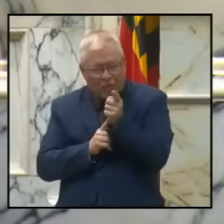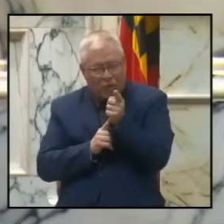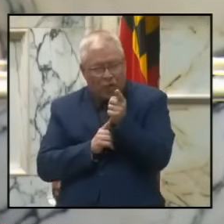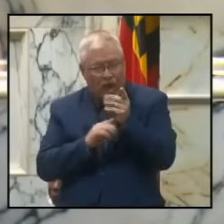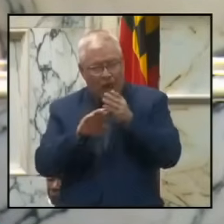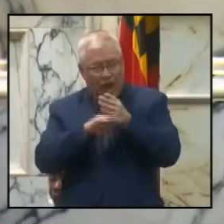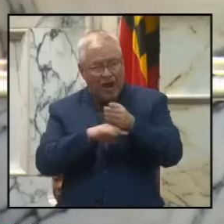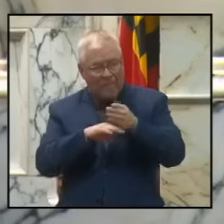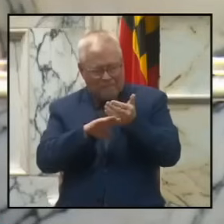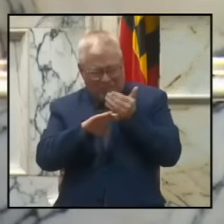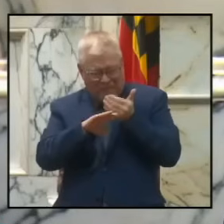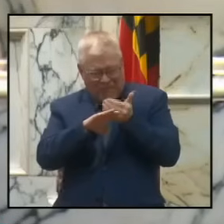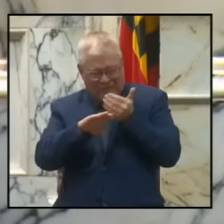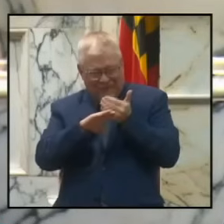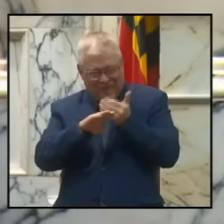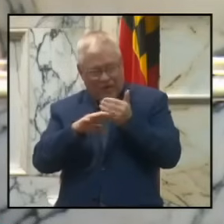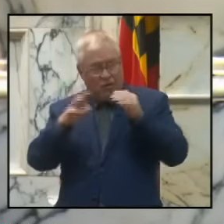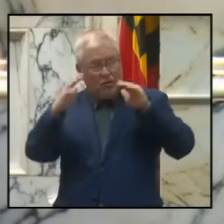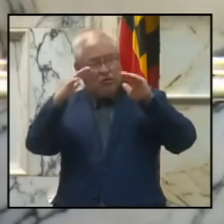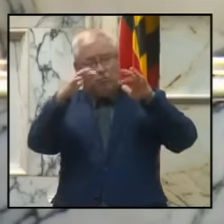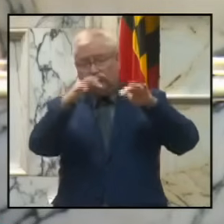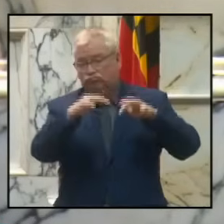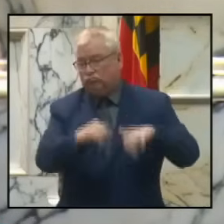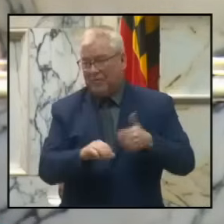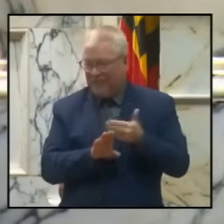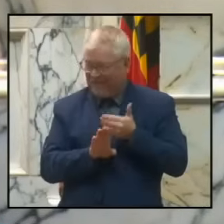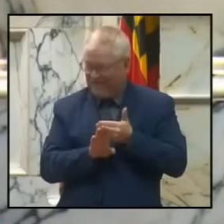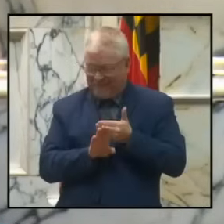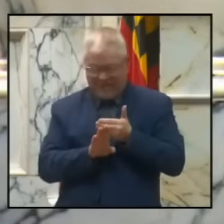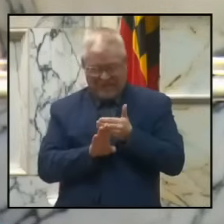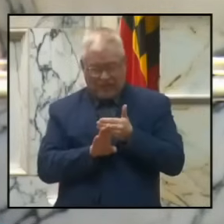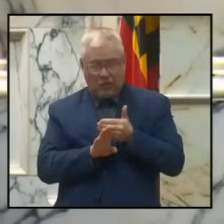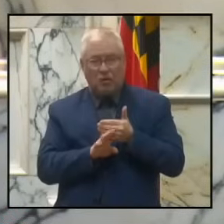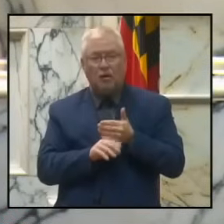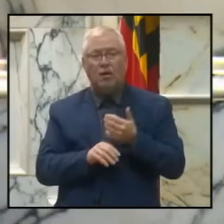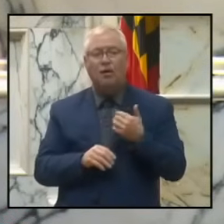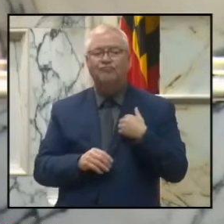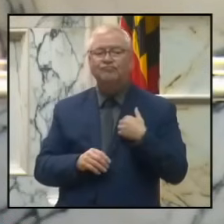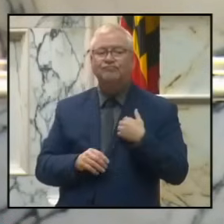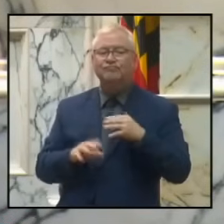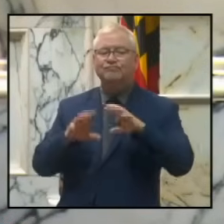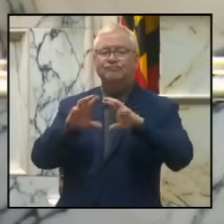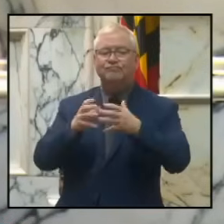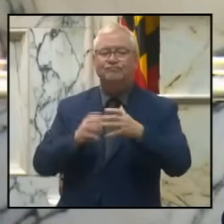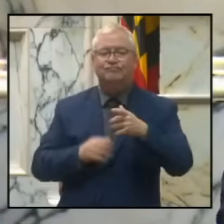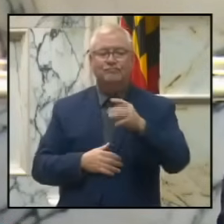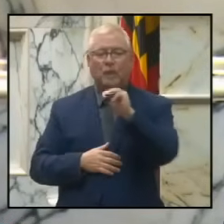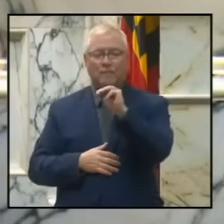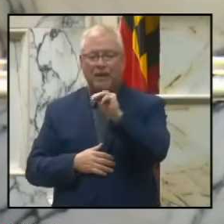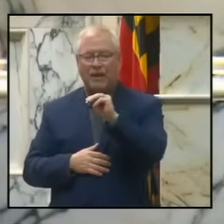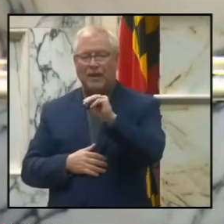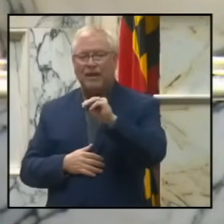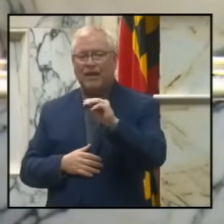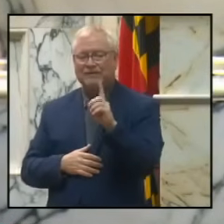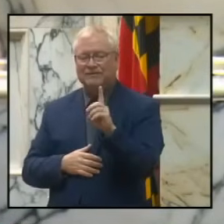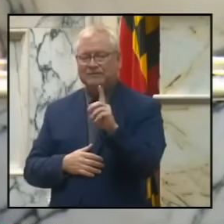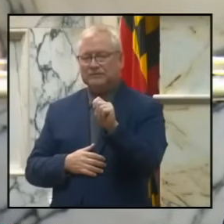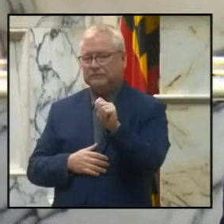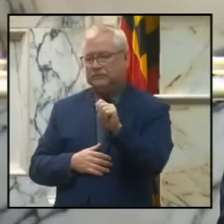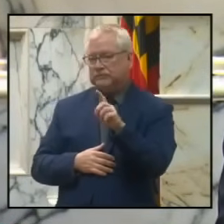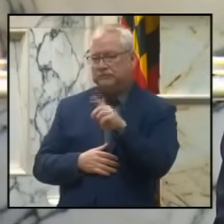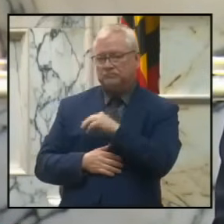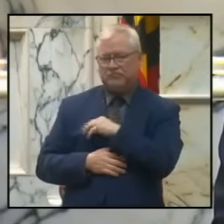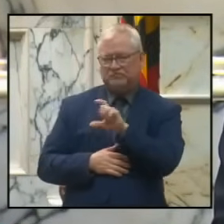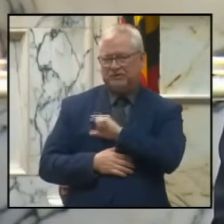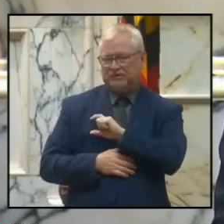before that fatal tragedy, there were MDTA police officers who helped